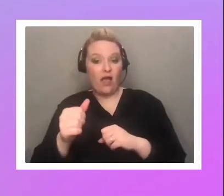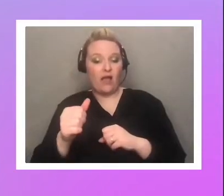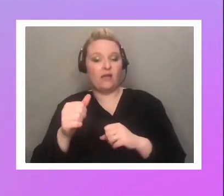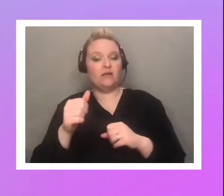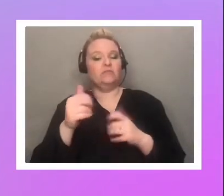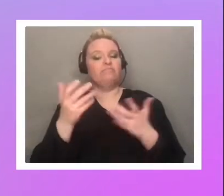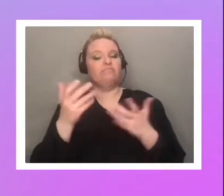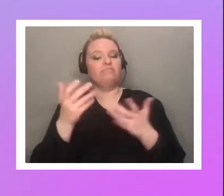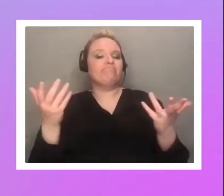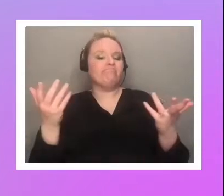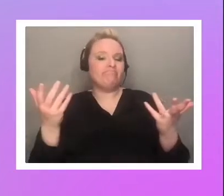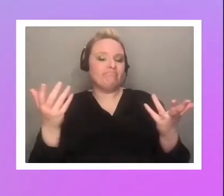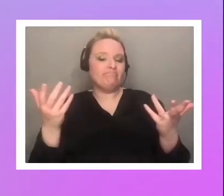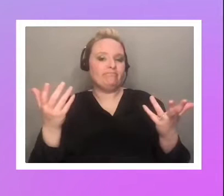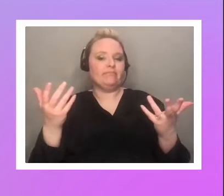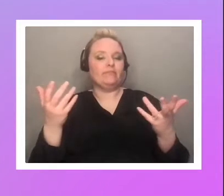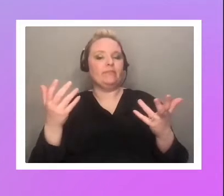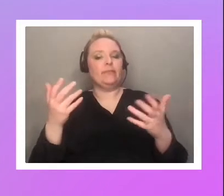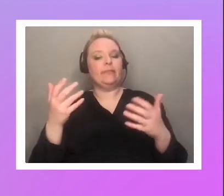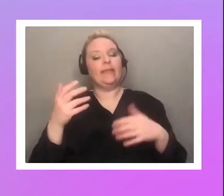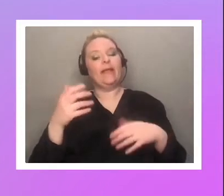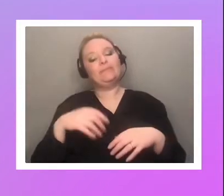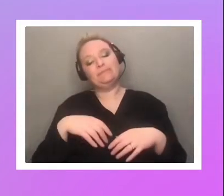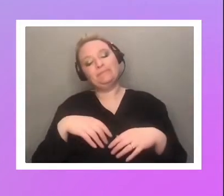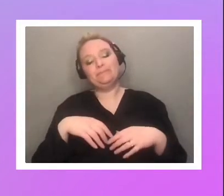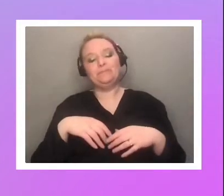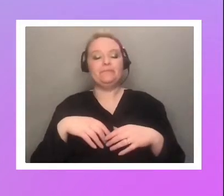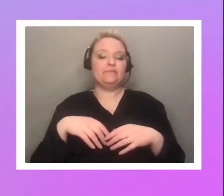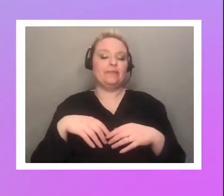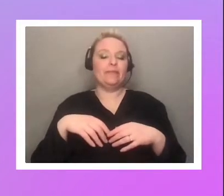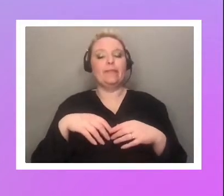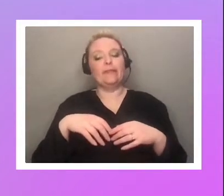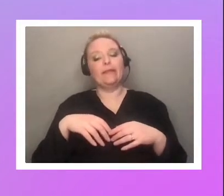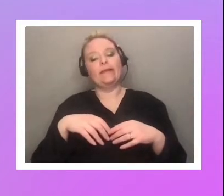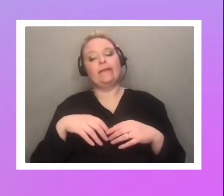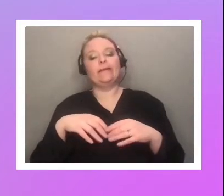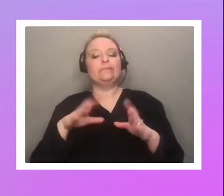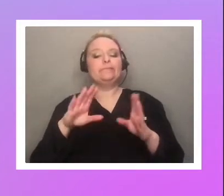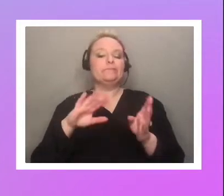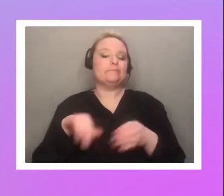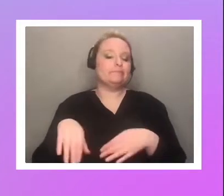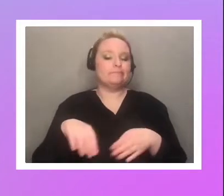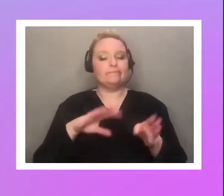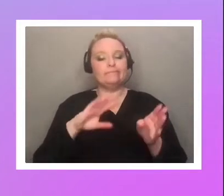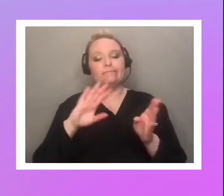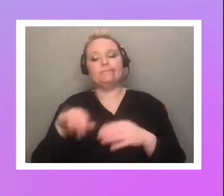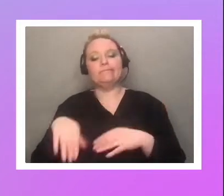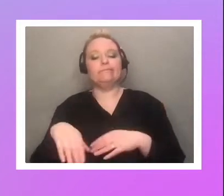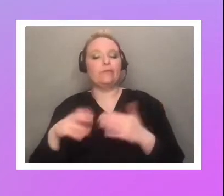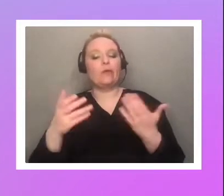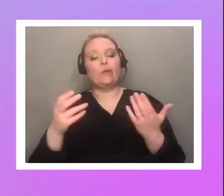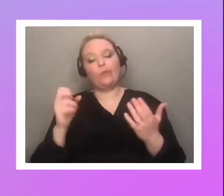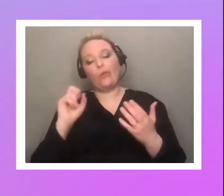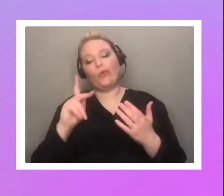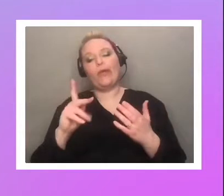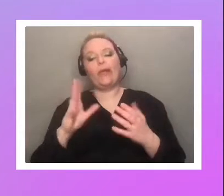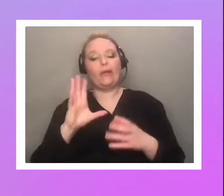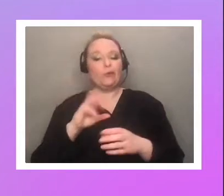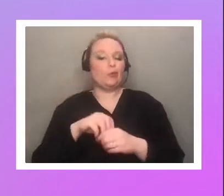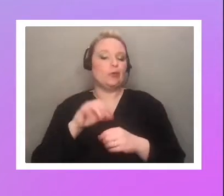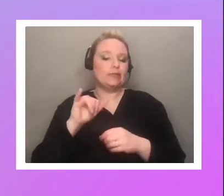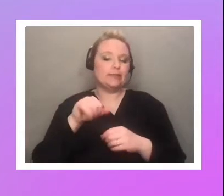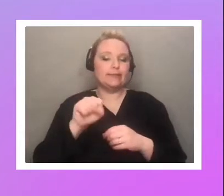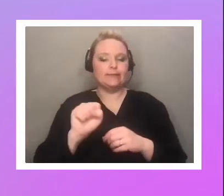this nice to have the last thing we think of, and it just, it